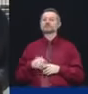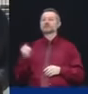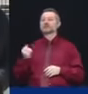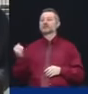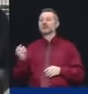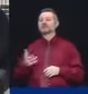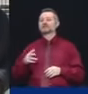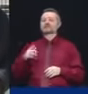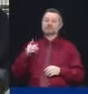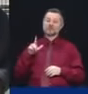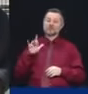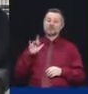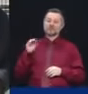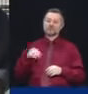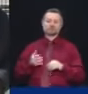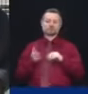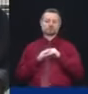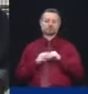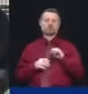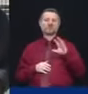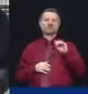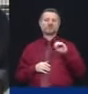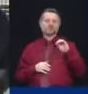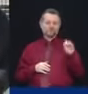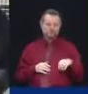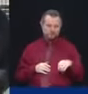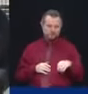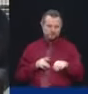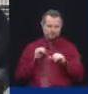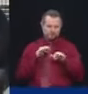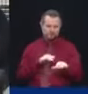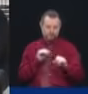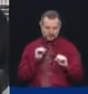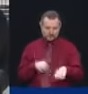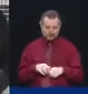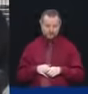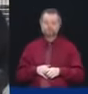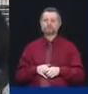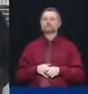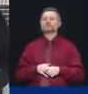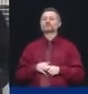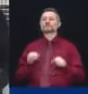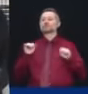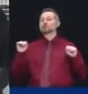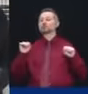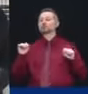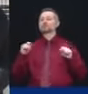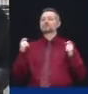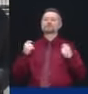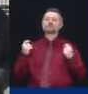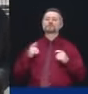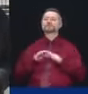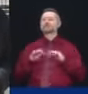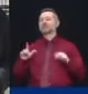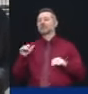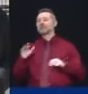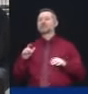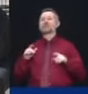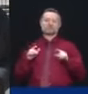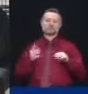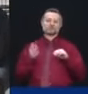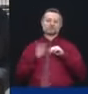from 25 to 50% occupancy. And gyms and fitness clubs, 33 to